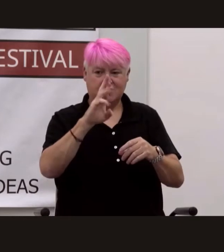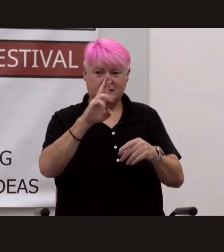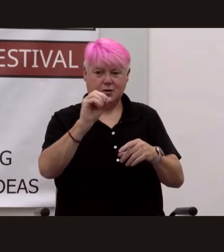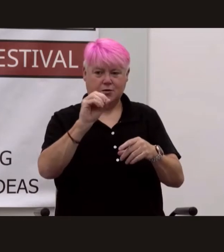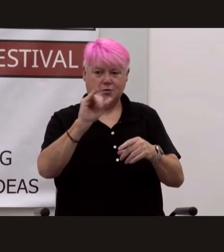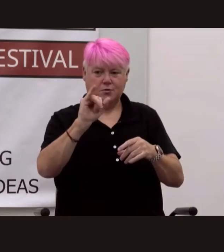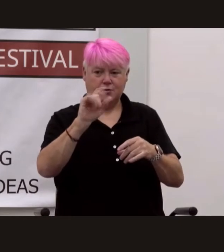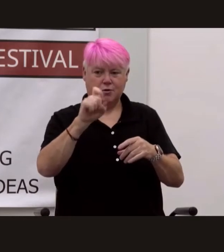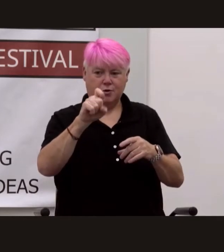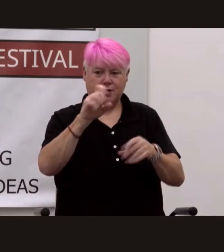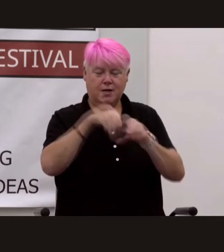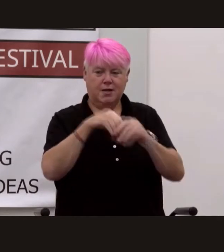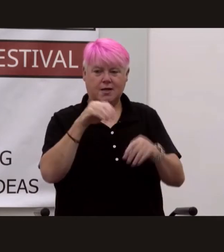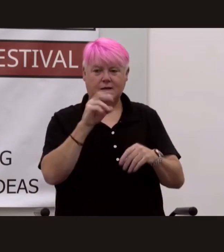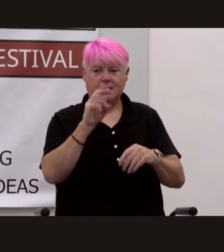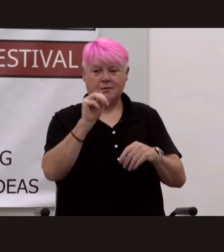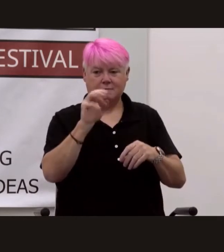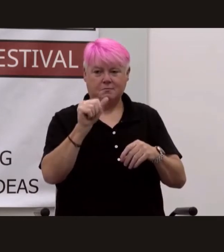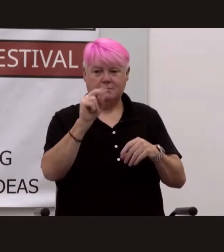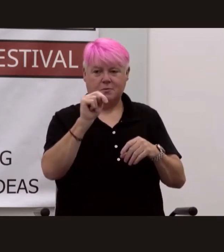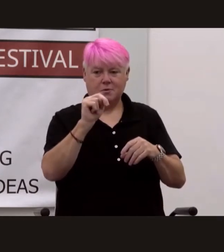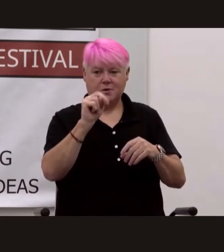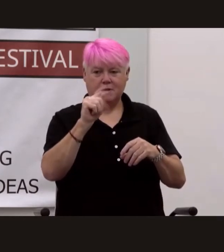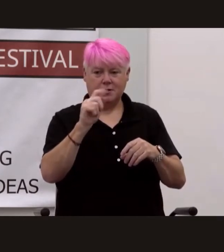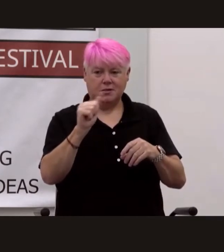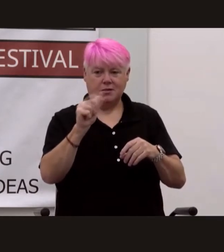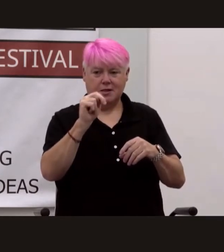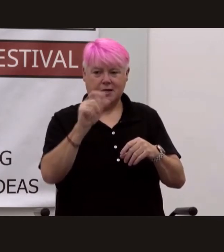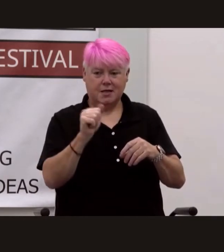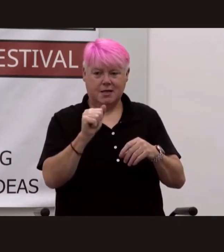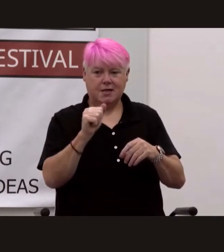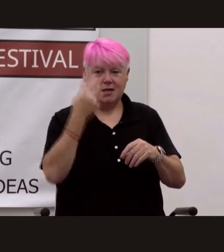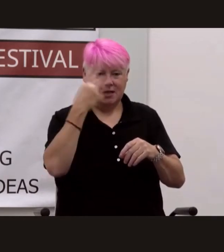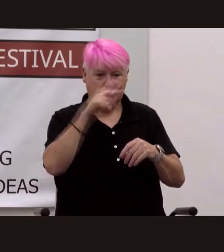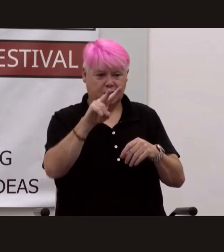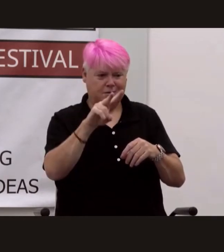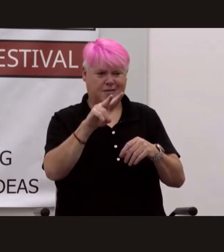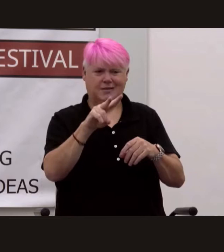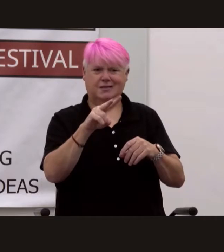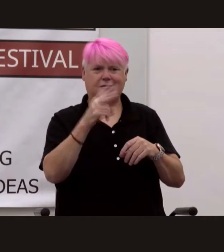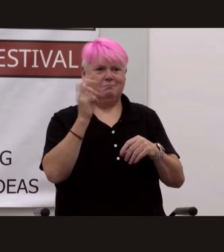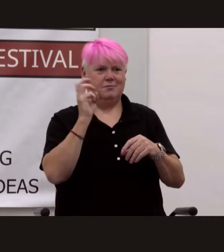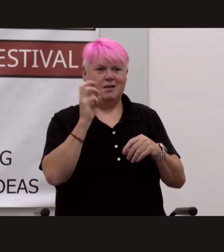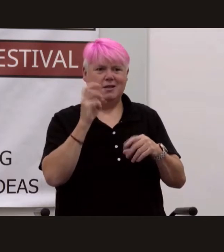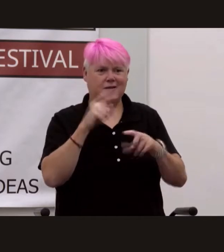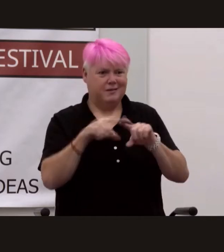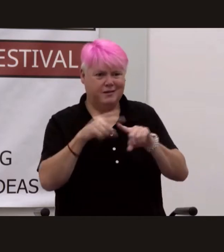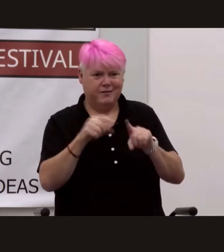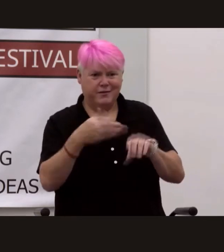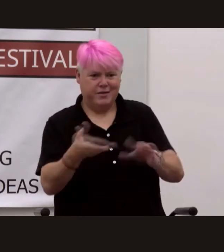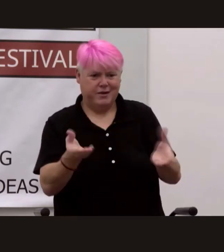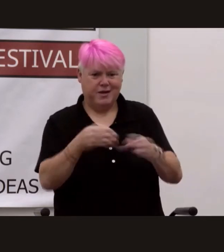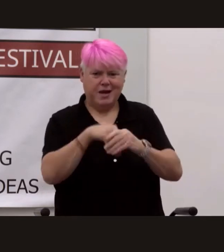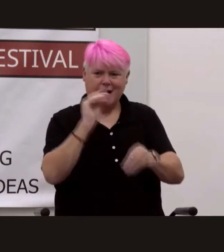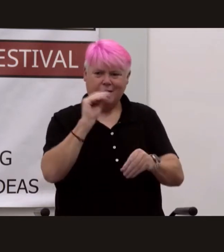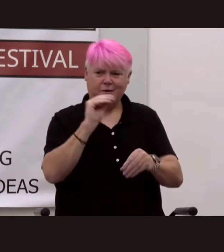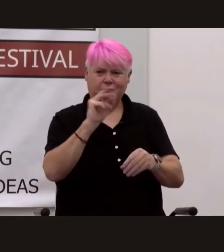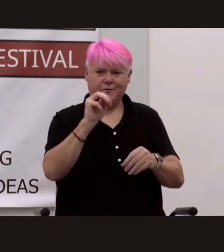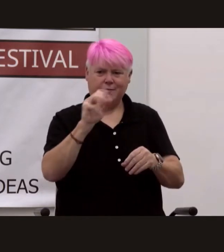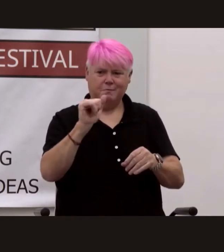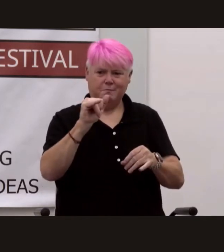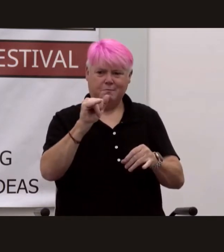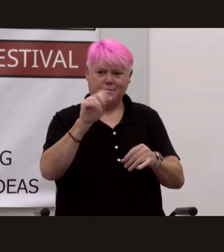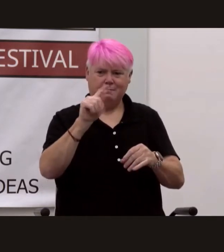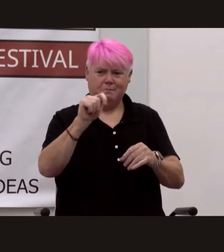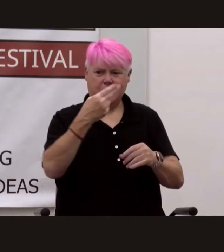onto a diner full of people, he looked like some ghastly being out of mythology. Burned by the sun and looking